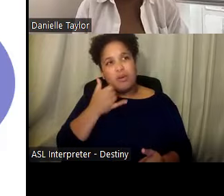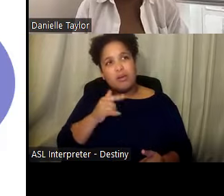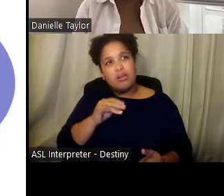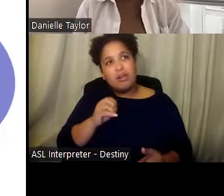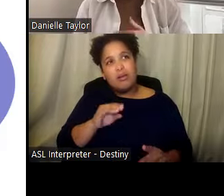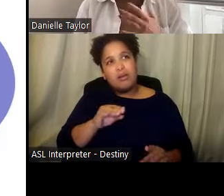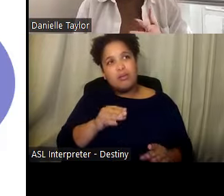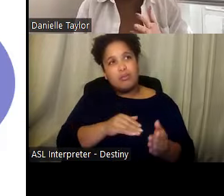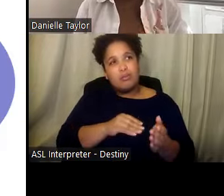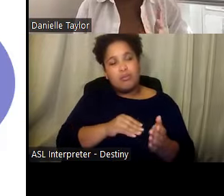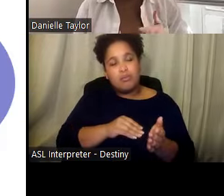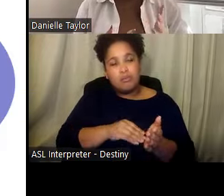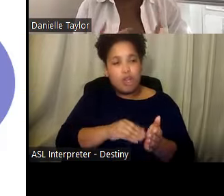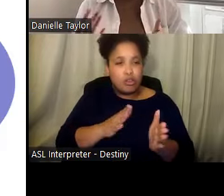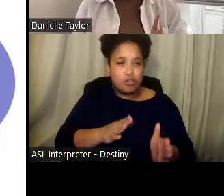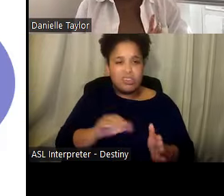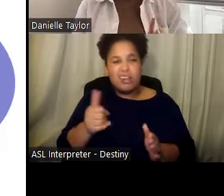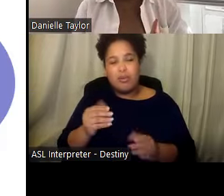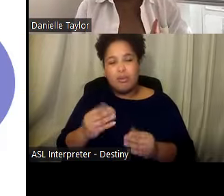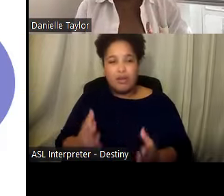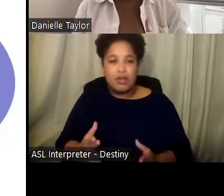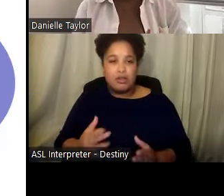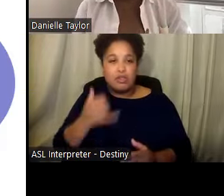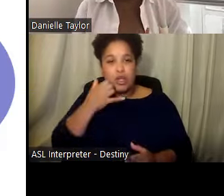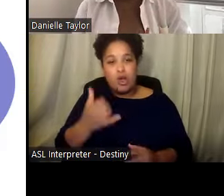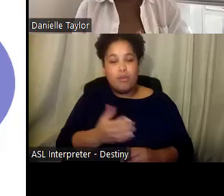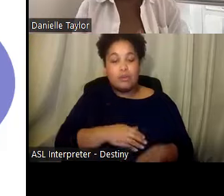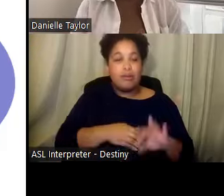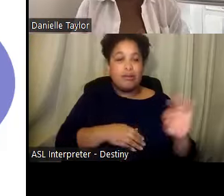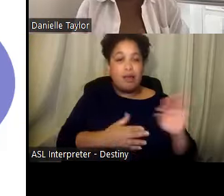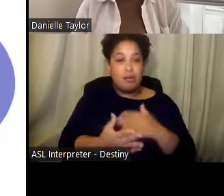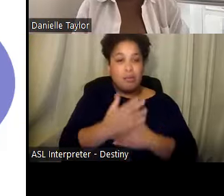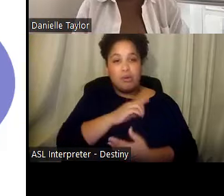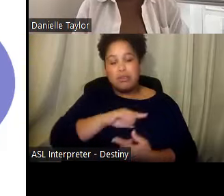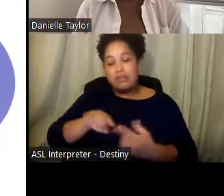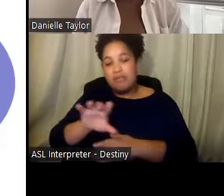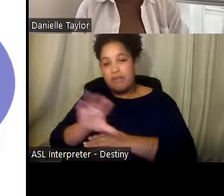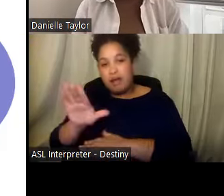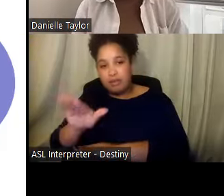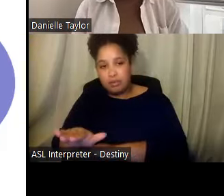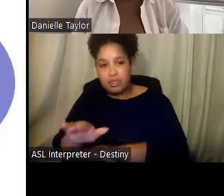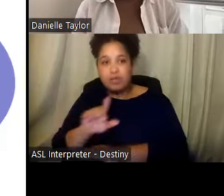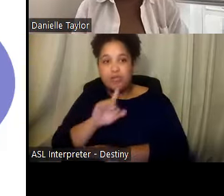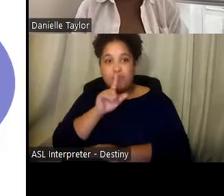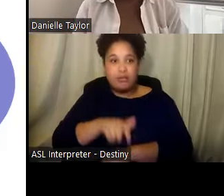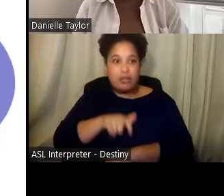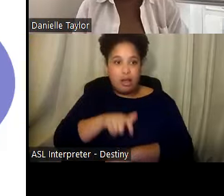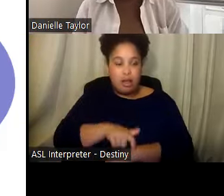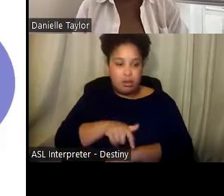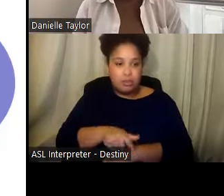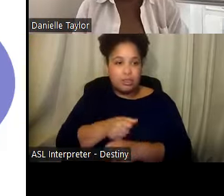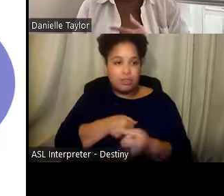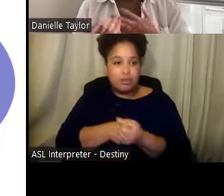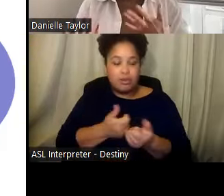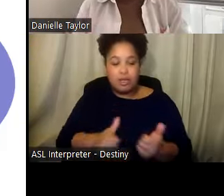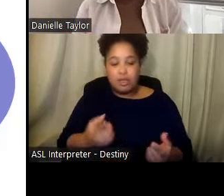can call between the hours of 9 a.m. and 5 p.m., where they can get real-time support with any questions that